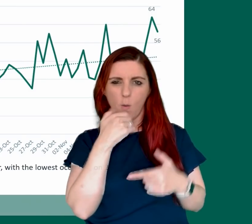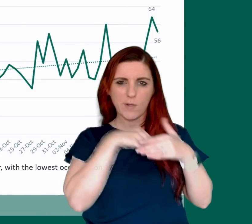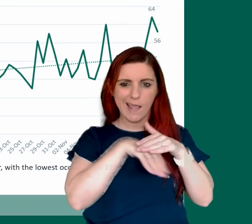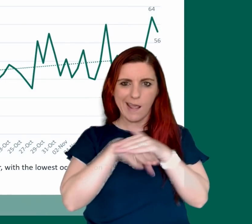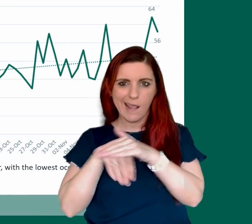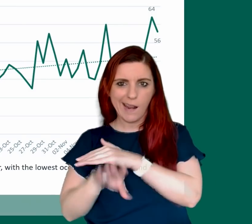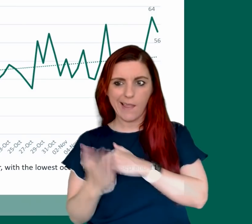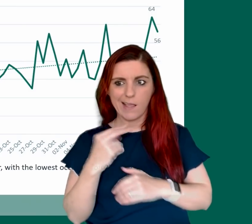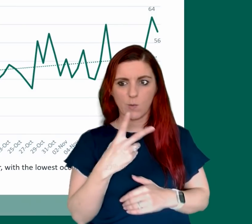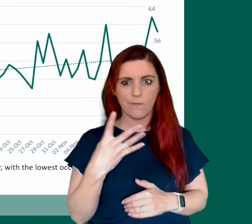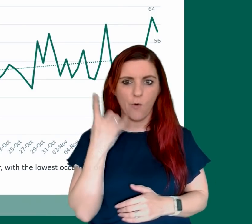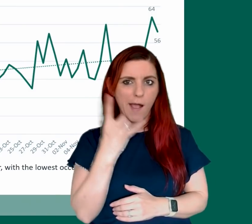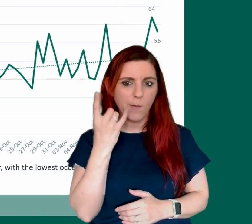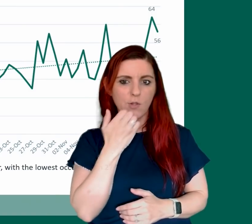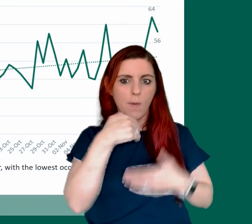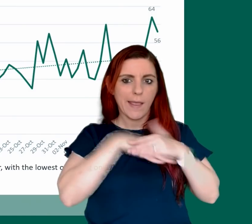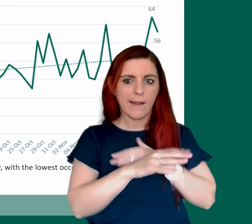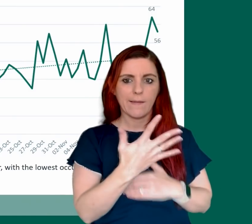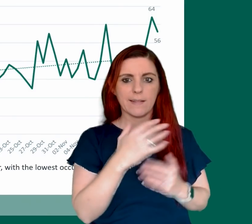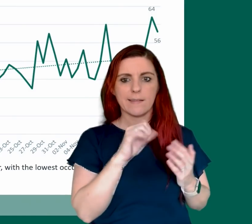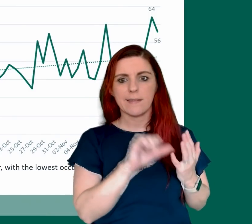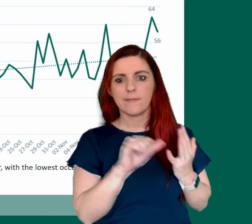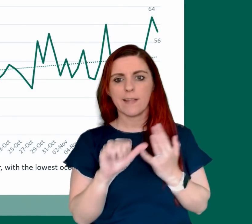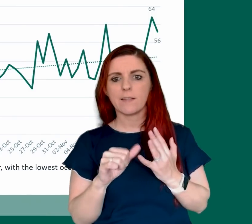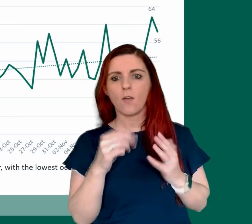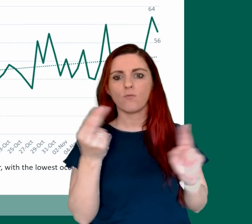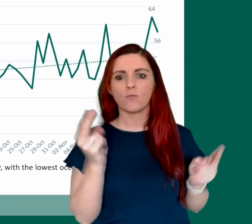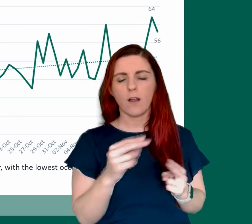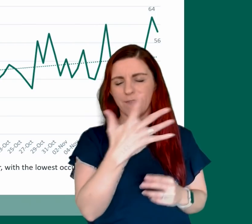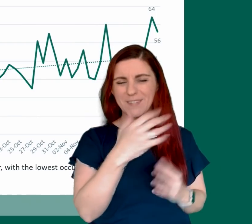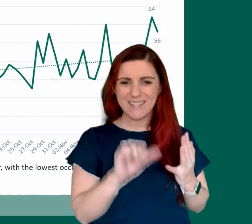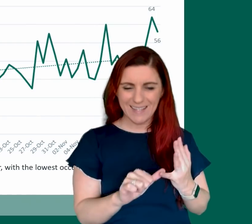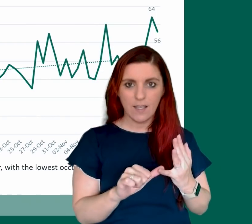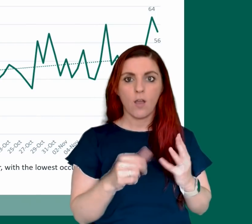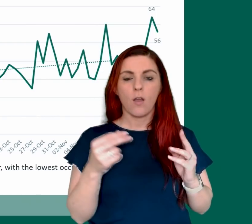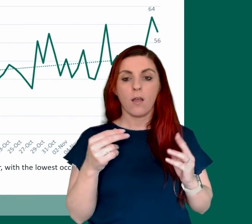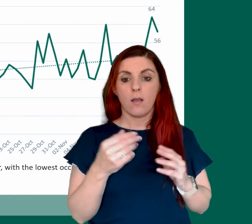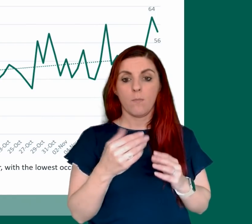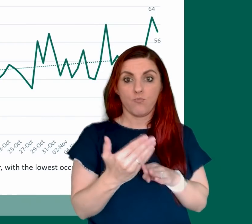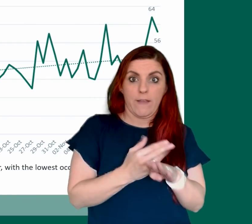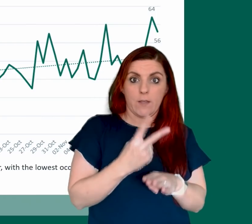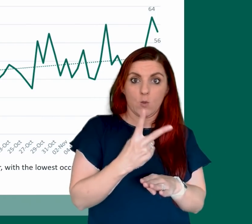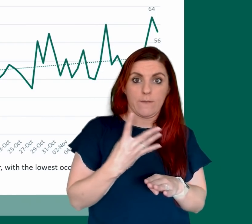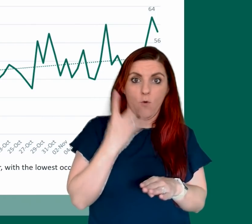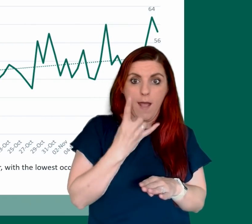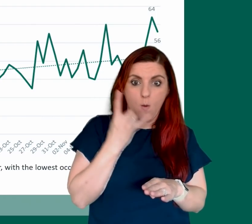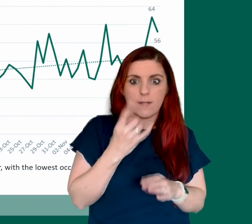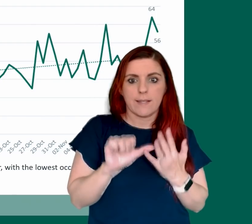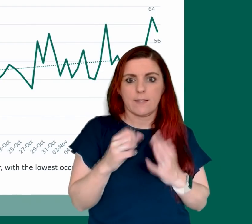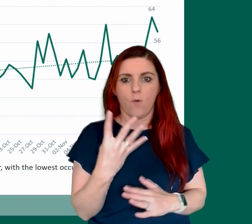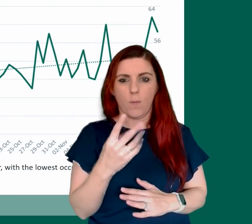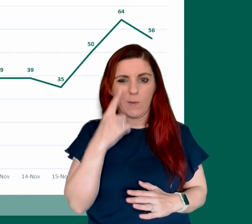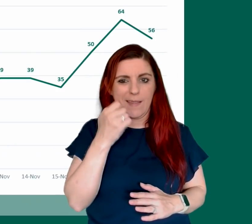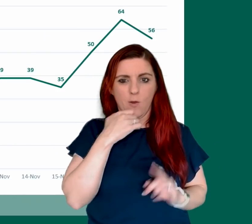admissions in the last 24 hours, that was 56, so down from 64 the previous 24 hours. But we can see that is just heading upwards, that